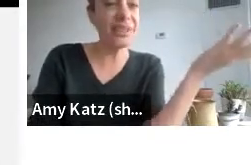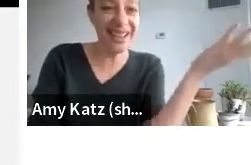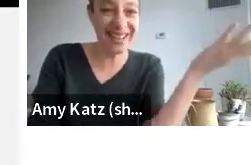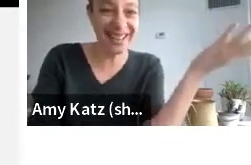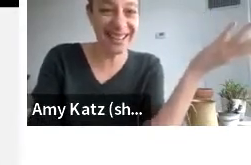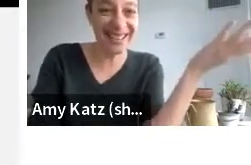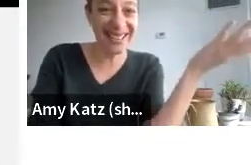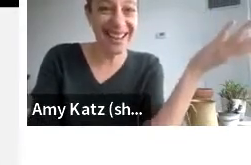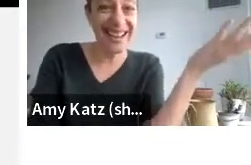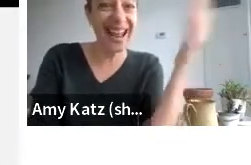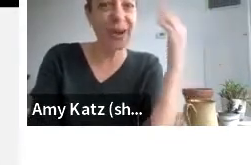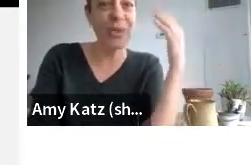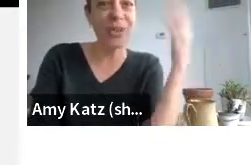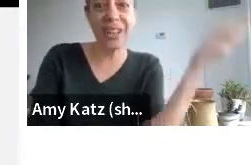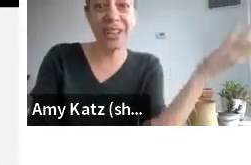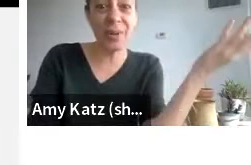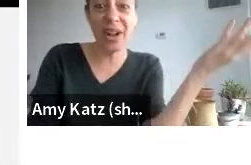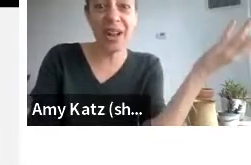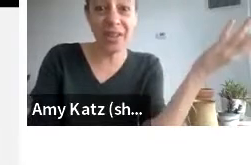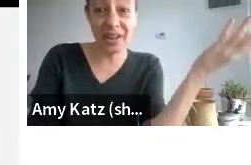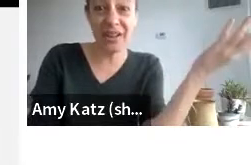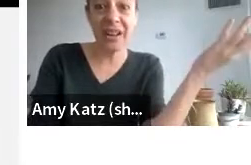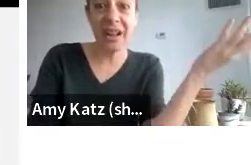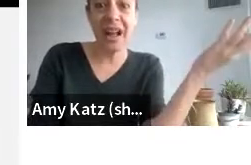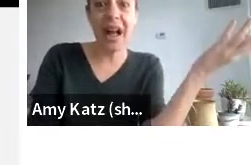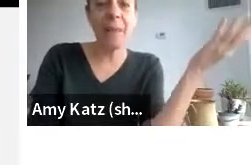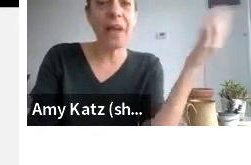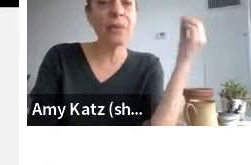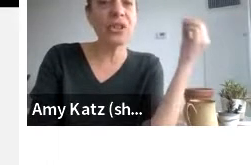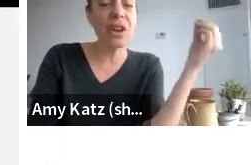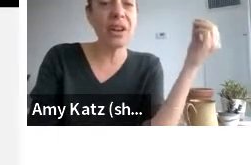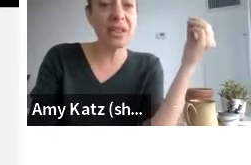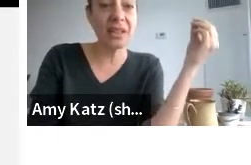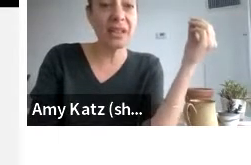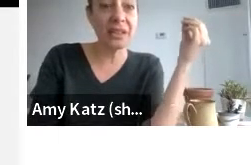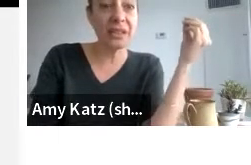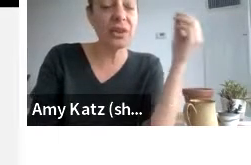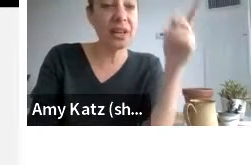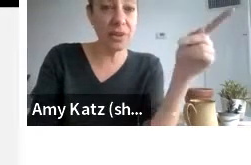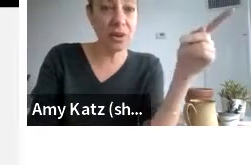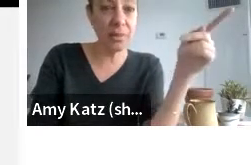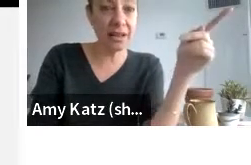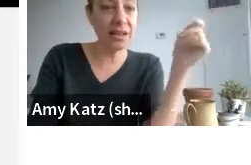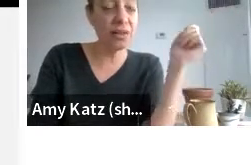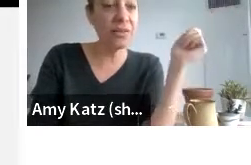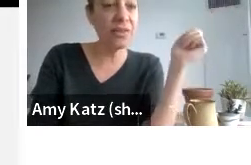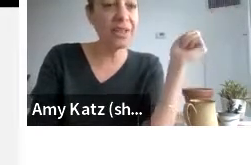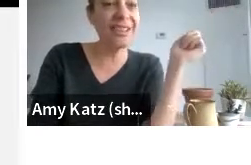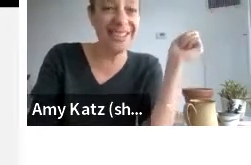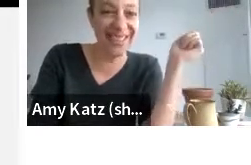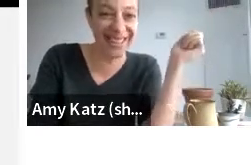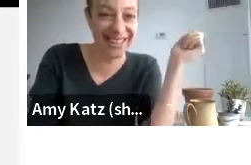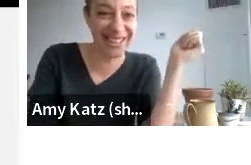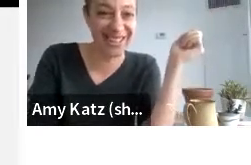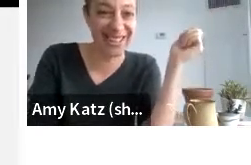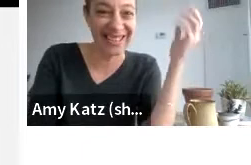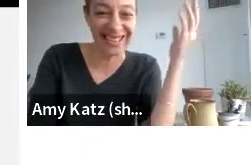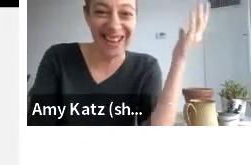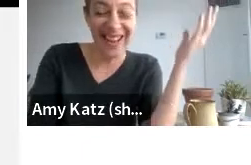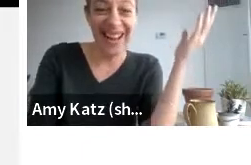not complicated. And we'll tell you how we got there. And we're sharing this in this, sorry, can we go back to no for a second?